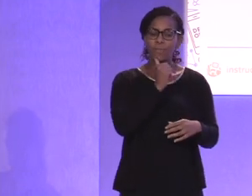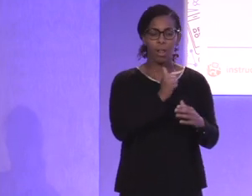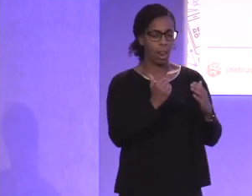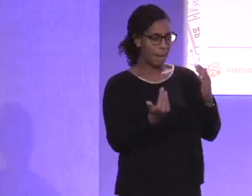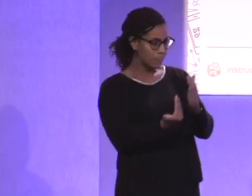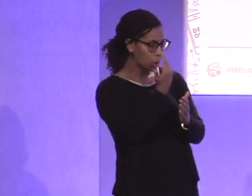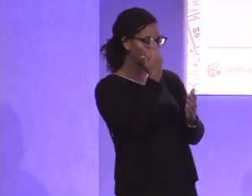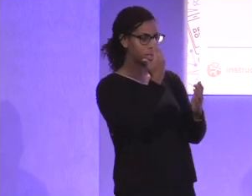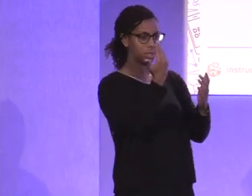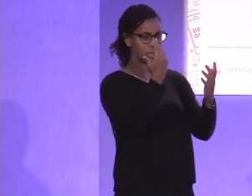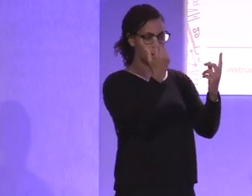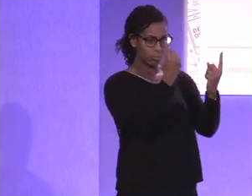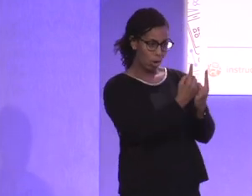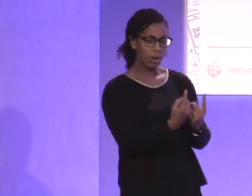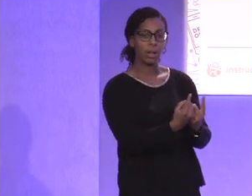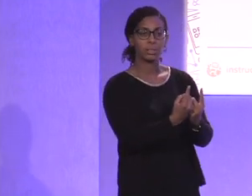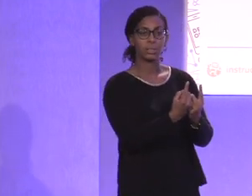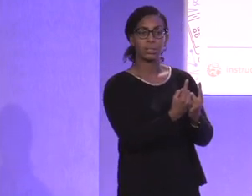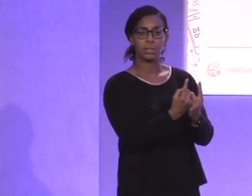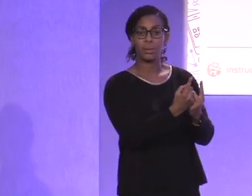product that is stable.